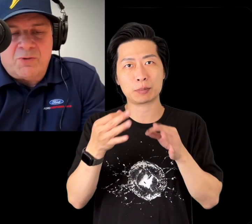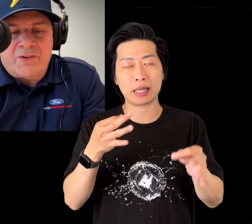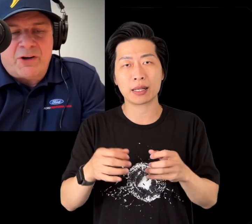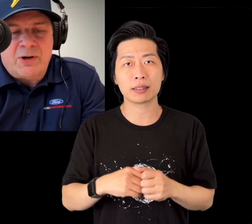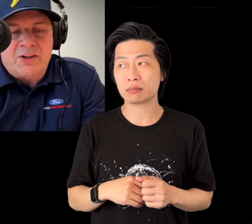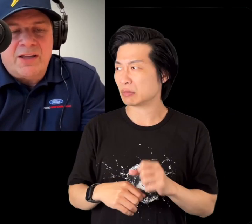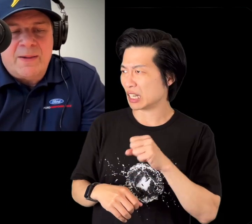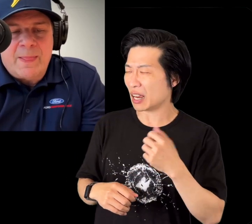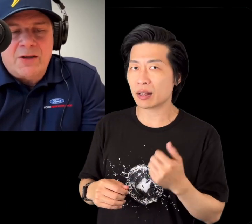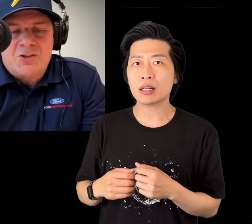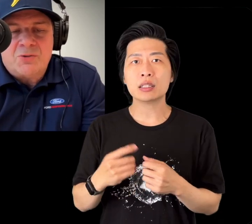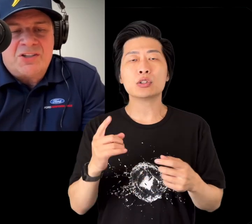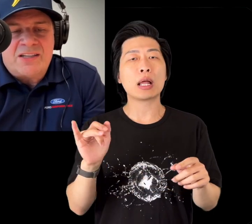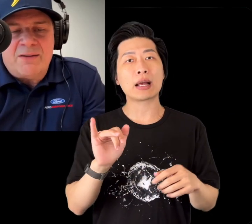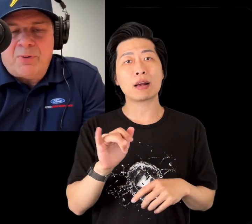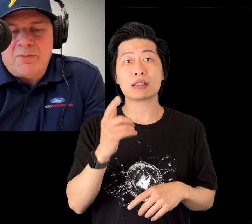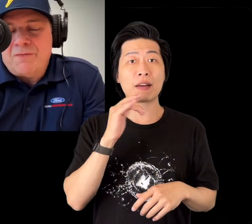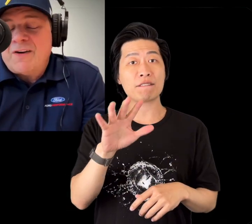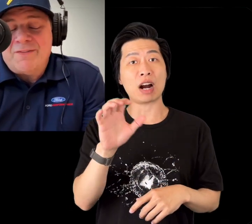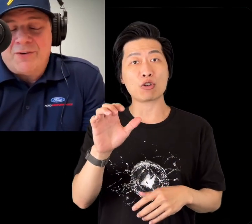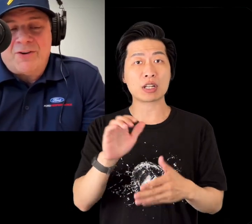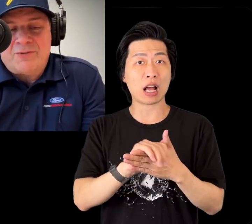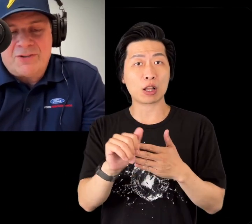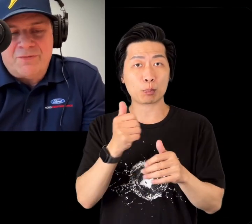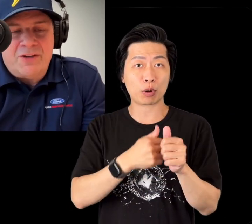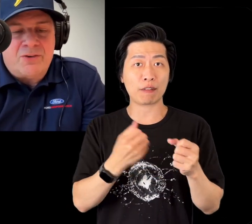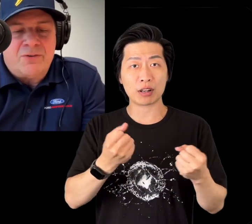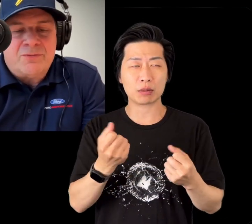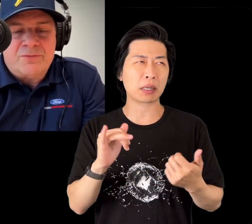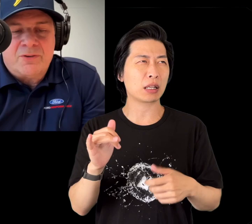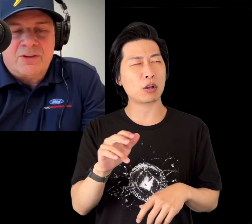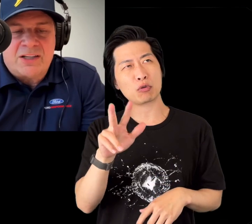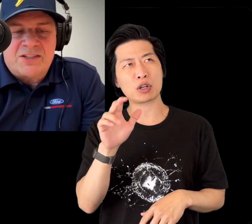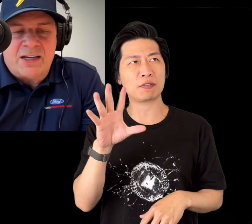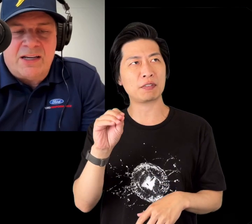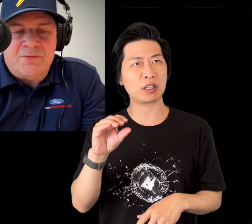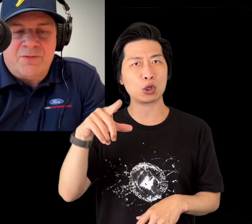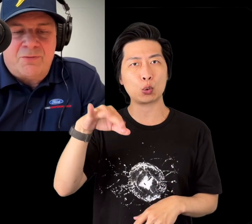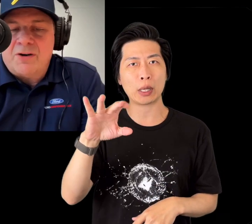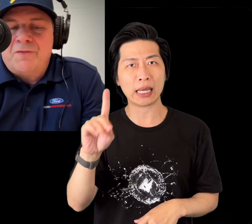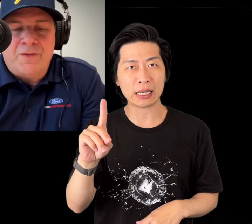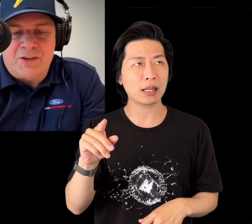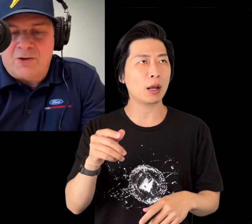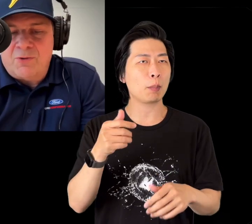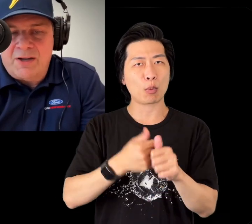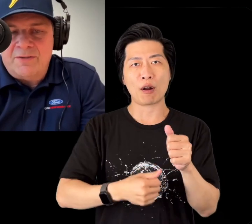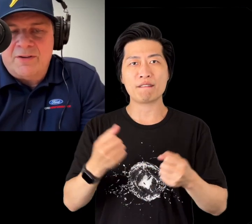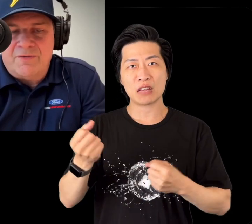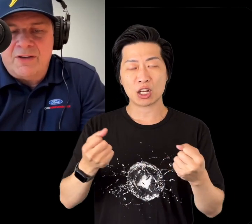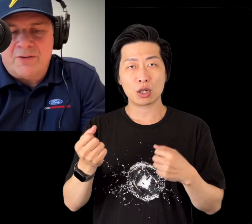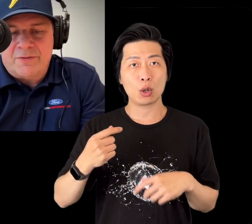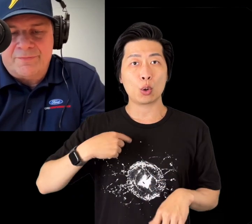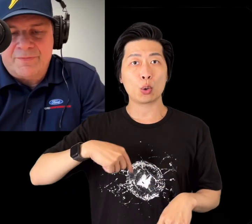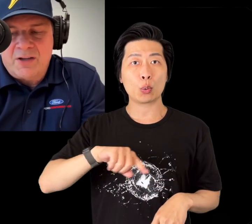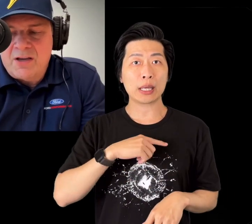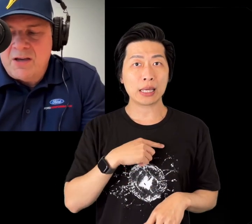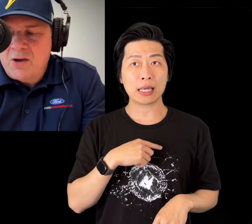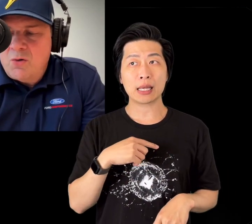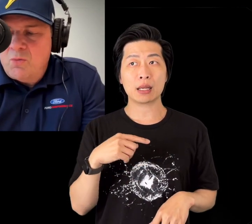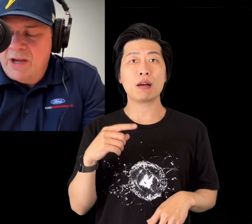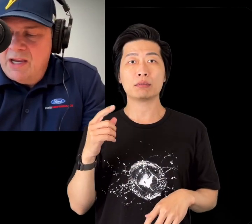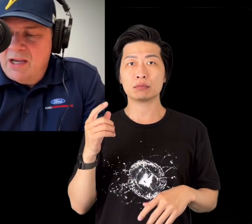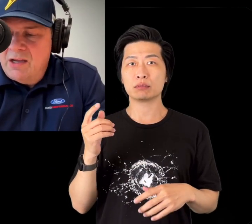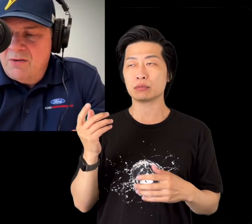I'll do it very quickly. Yeah. So to say probably $500 a vehicle, or let's say 350 quid a vehicle.